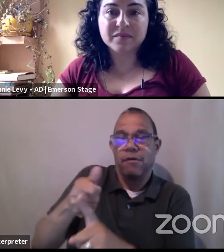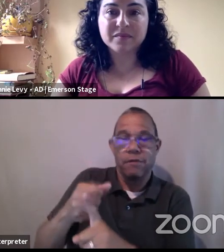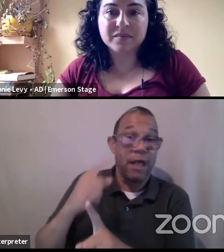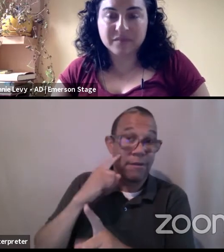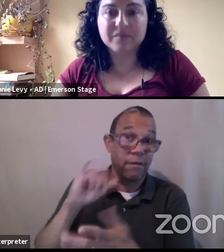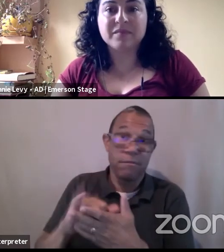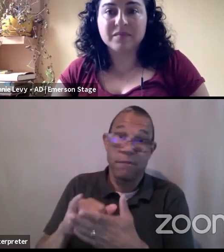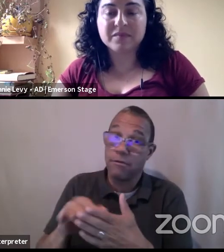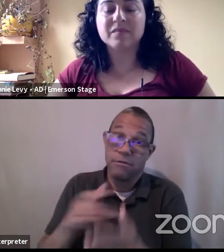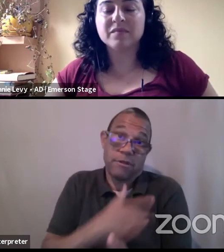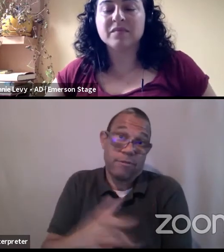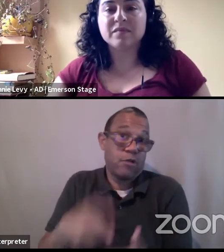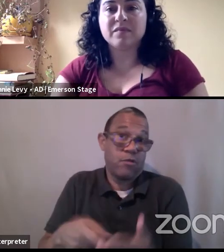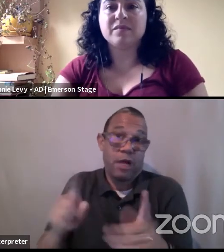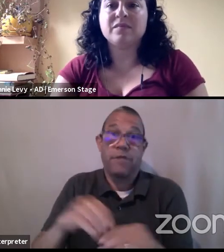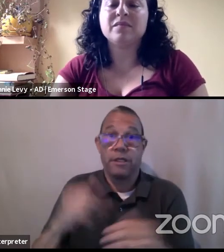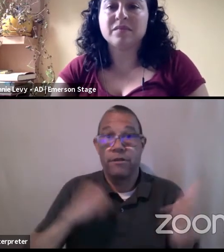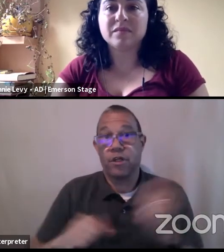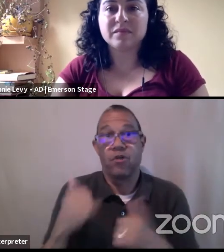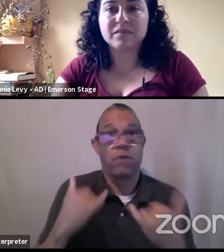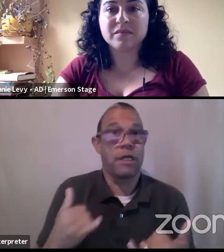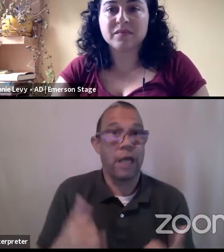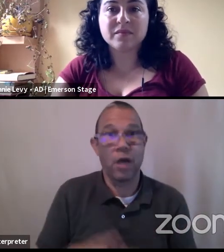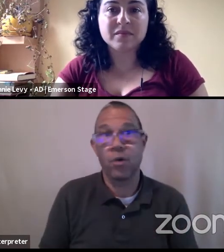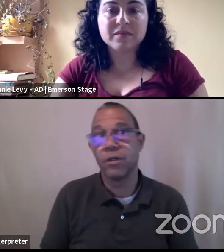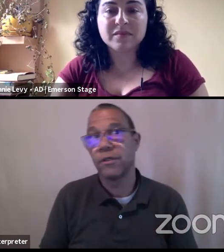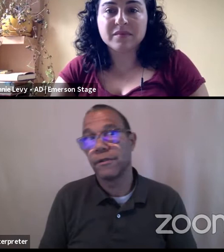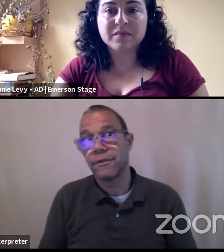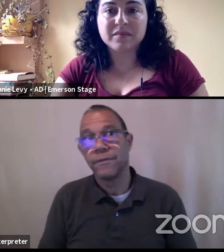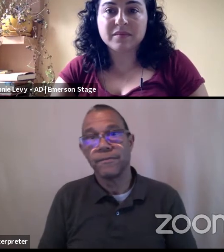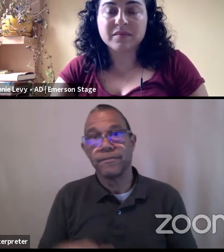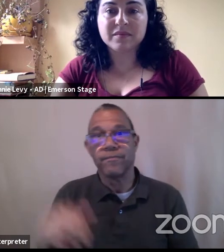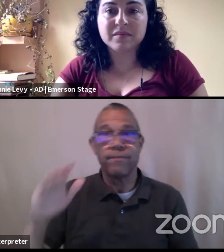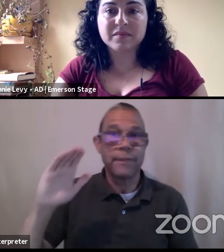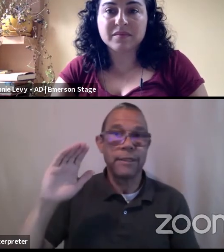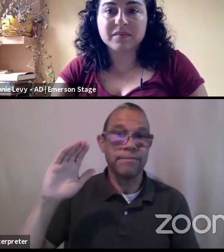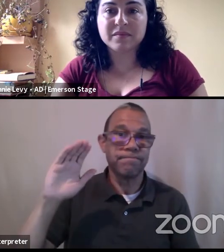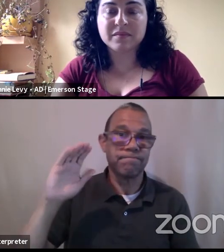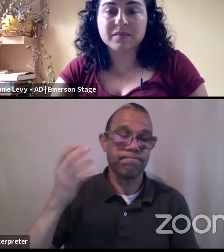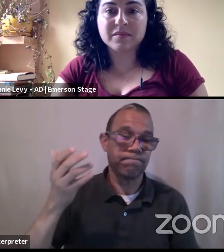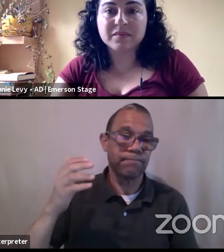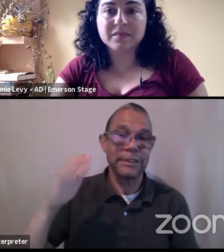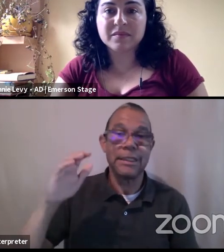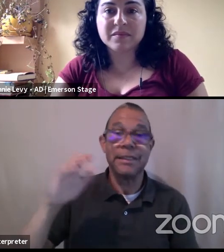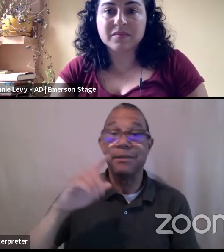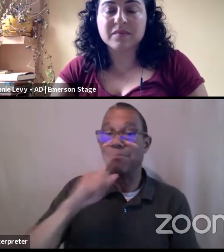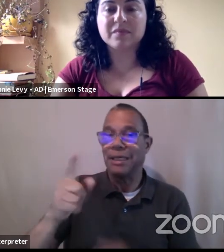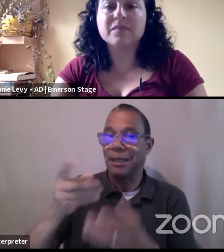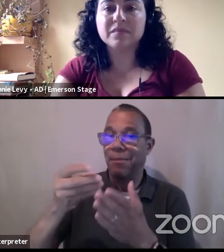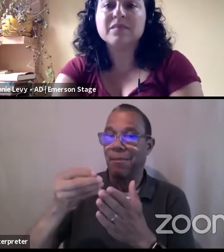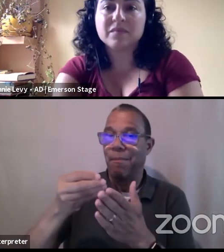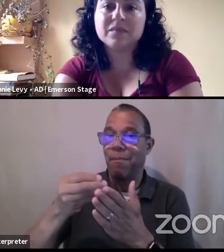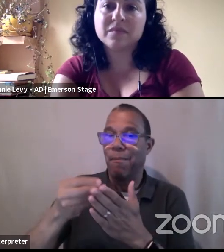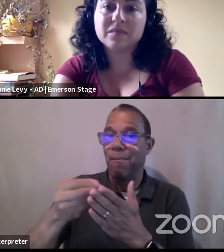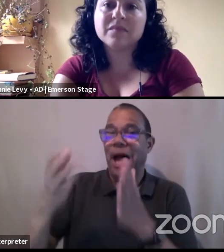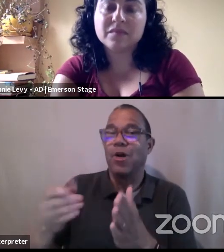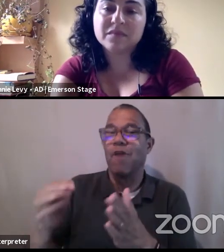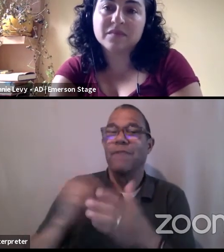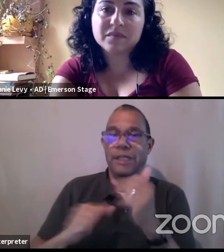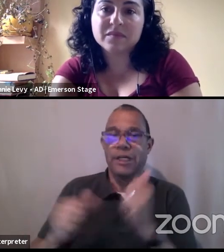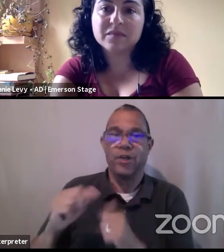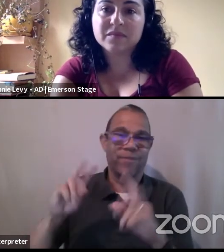happening in theater right now, where it's going, because being a buyer of theater, it's no longer, it's no